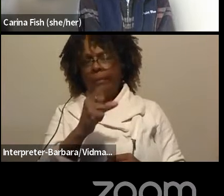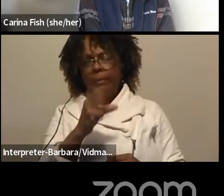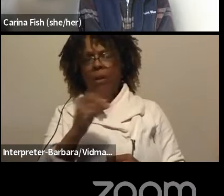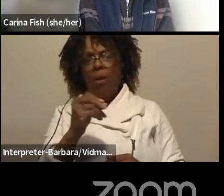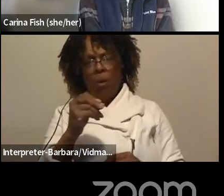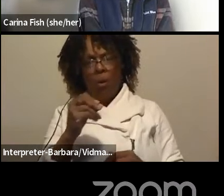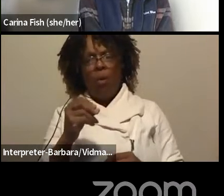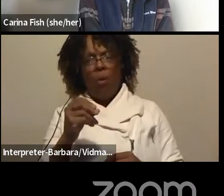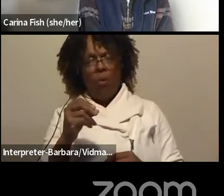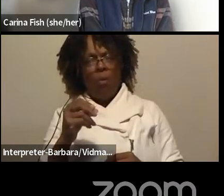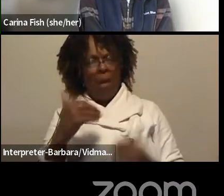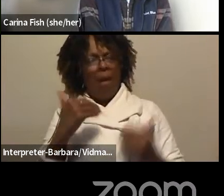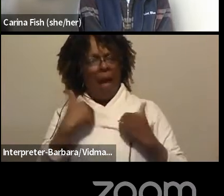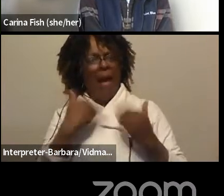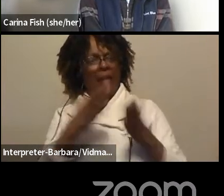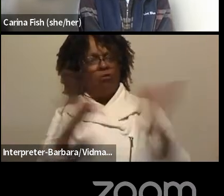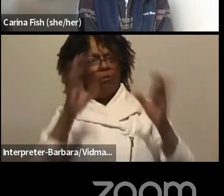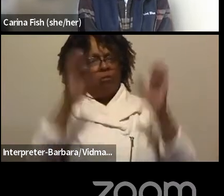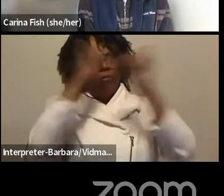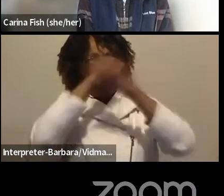in mind. And